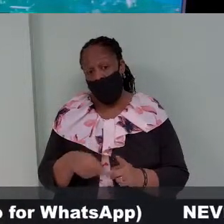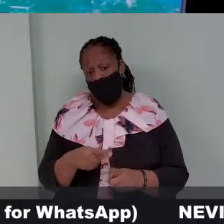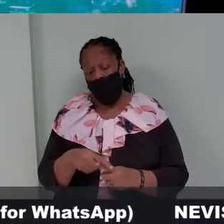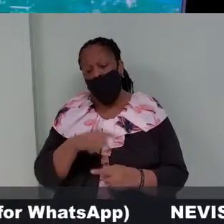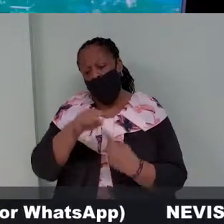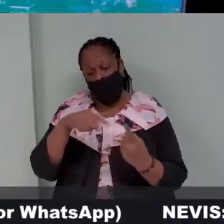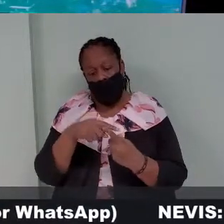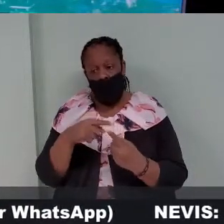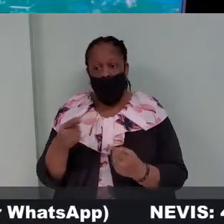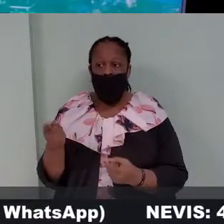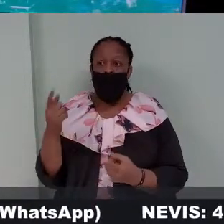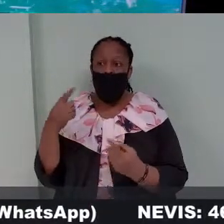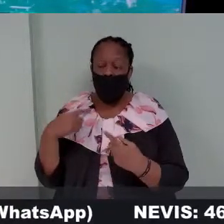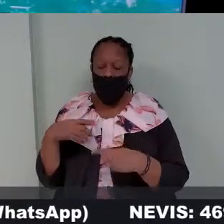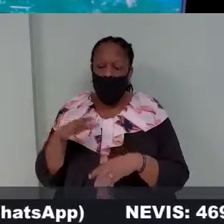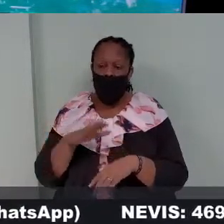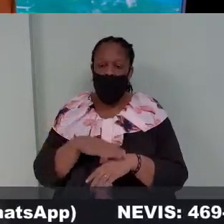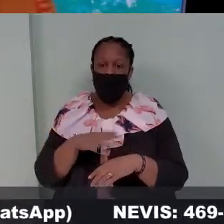Dr. Laws.